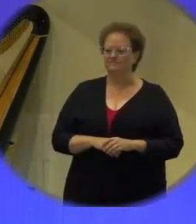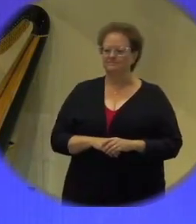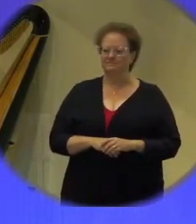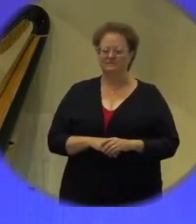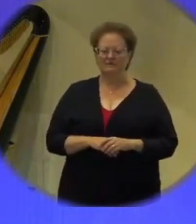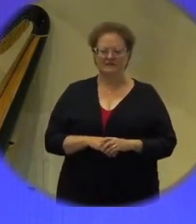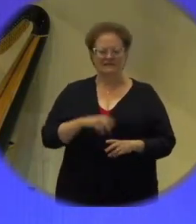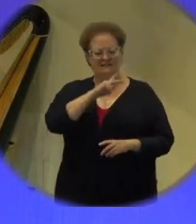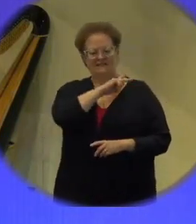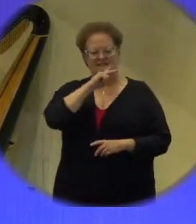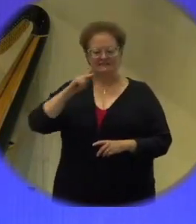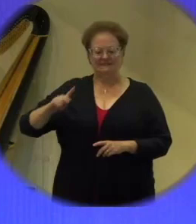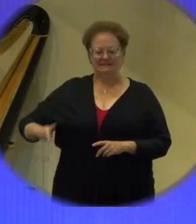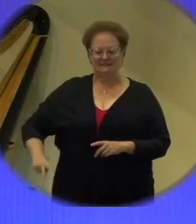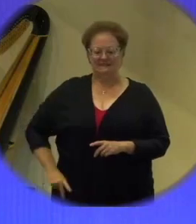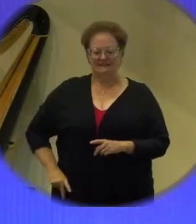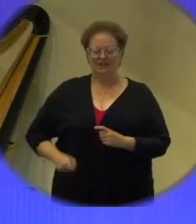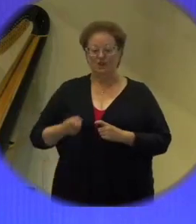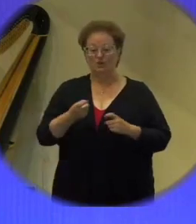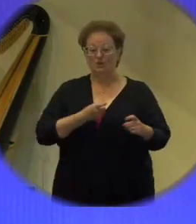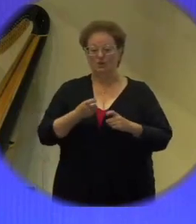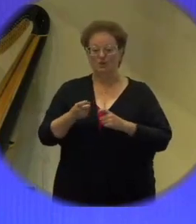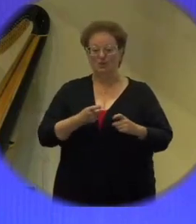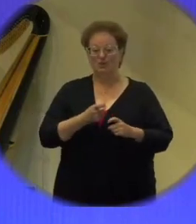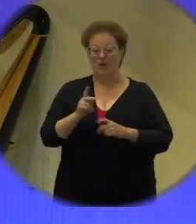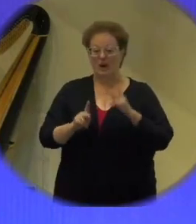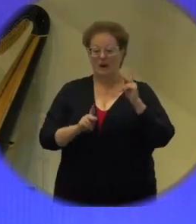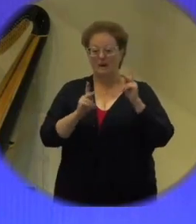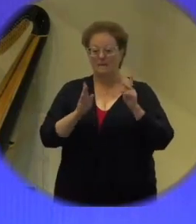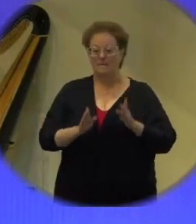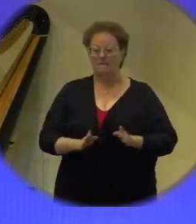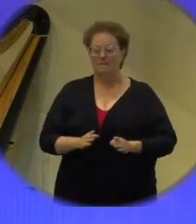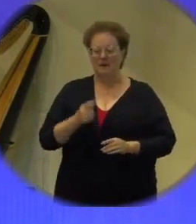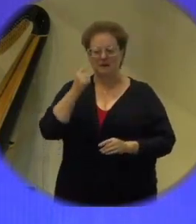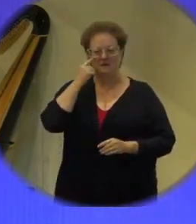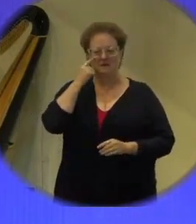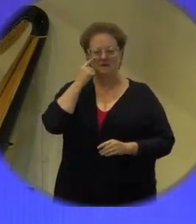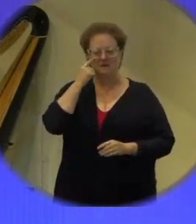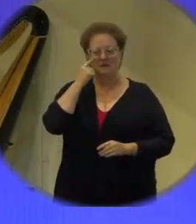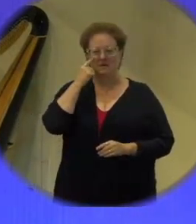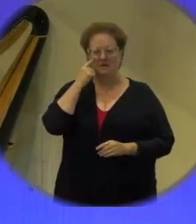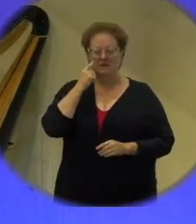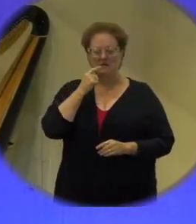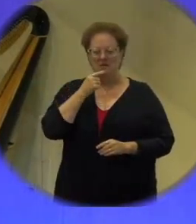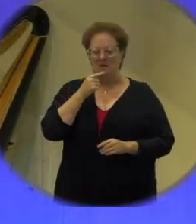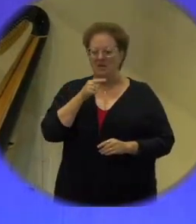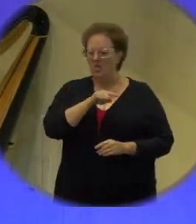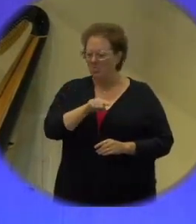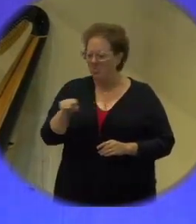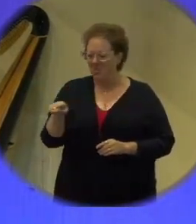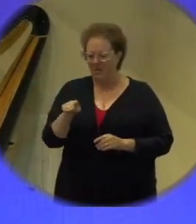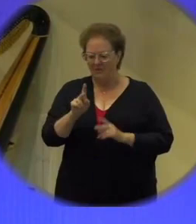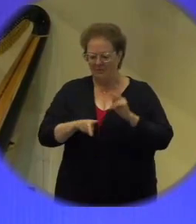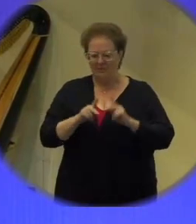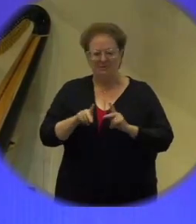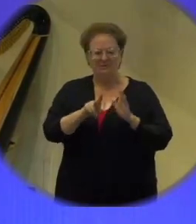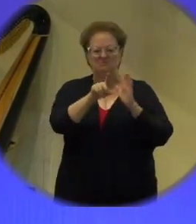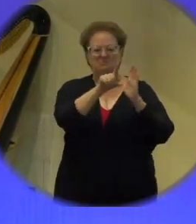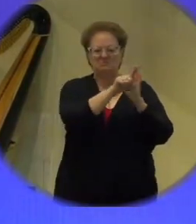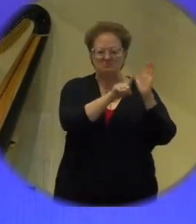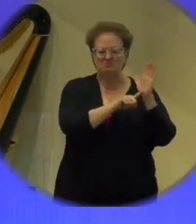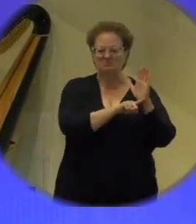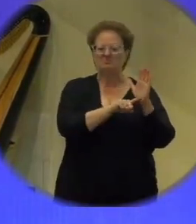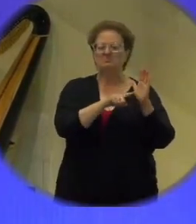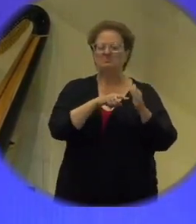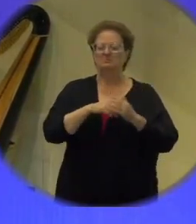regime decided that the promised people were illegal and he was going to wipe them out. Well, that's this cosmic thing. If he wipes out the